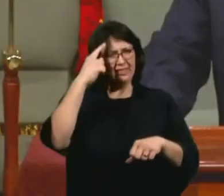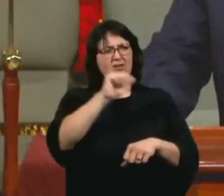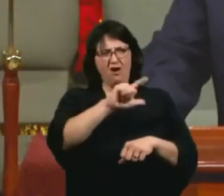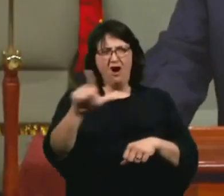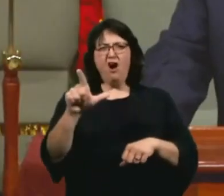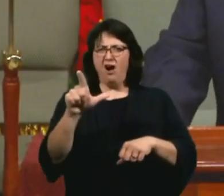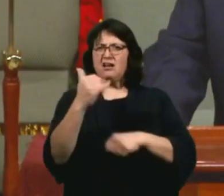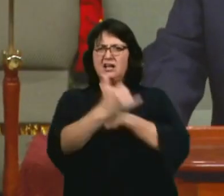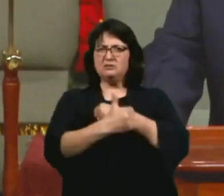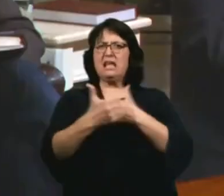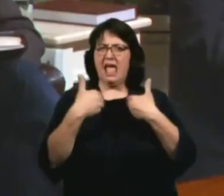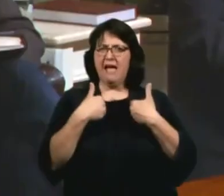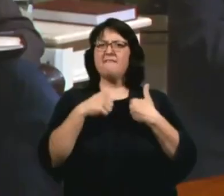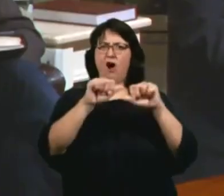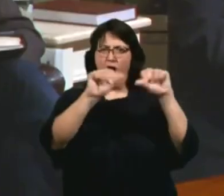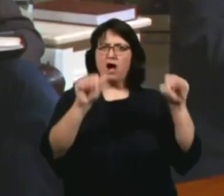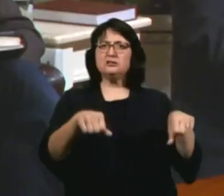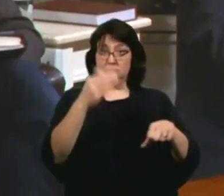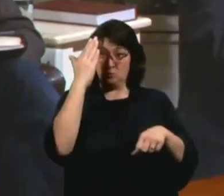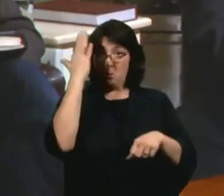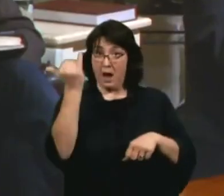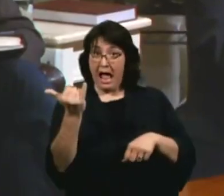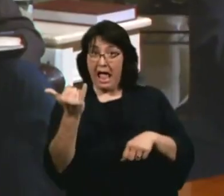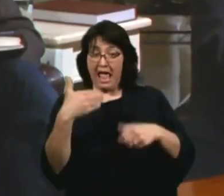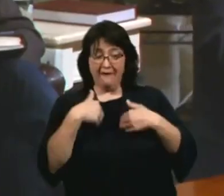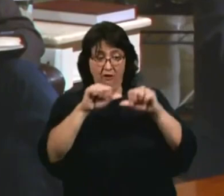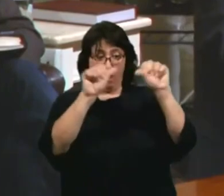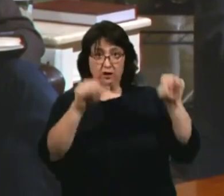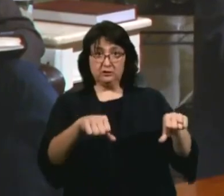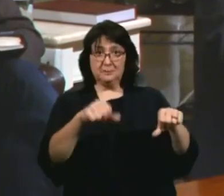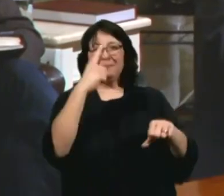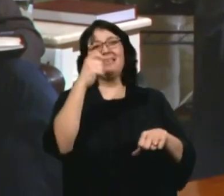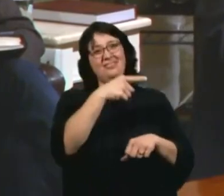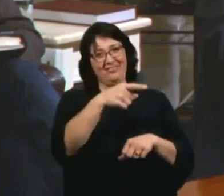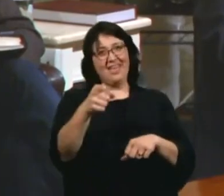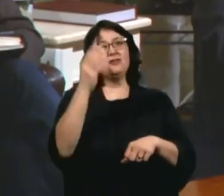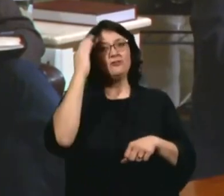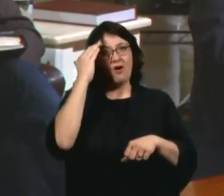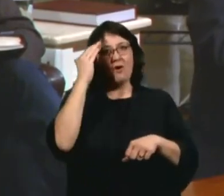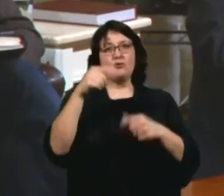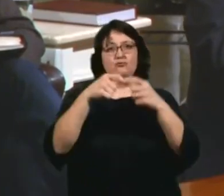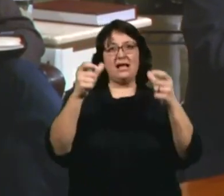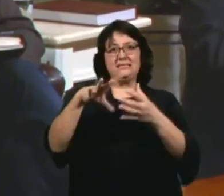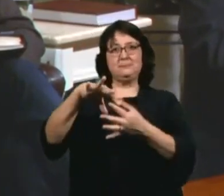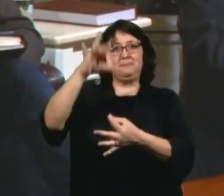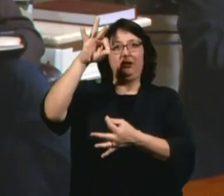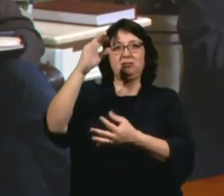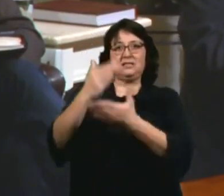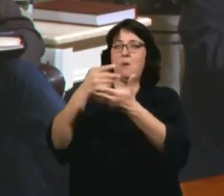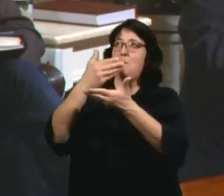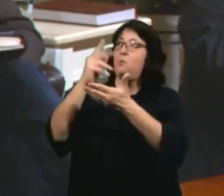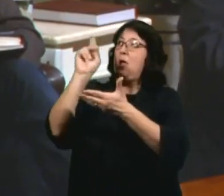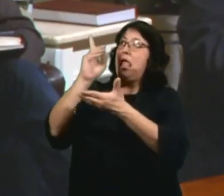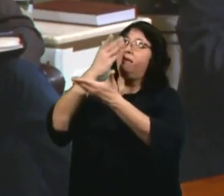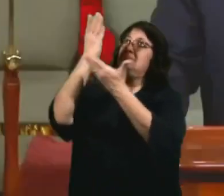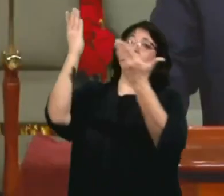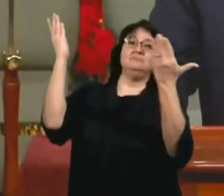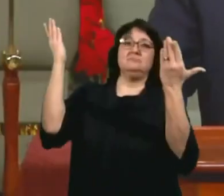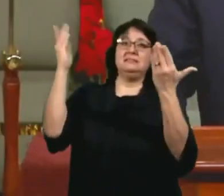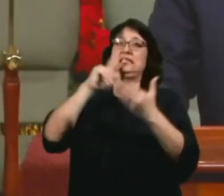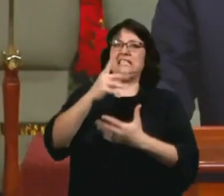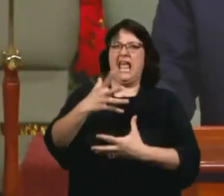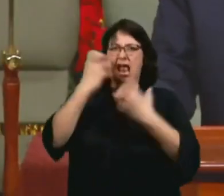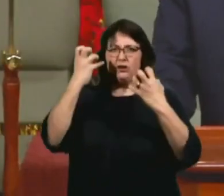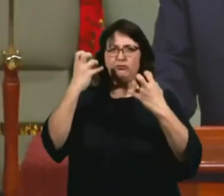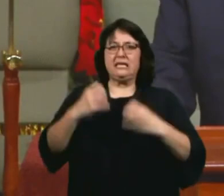world has an altar. You know why they have an altar? Because they know that the Great Spirit somewhere up there is